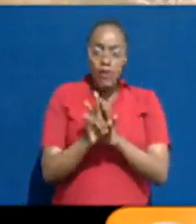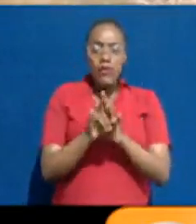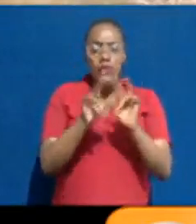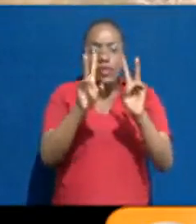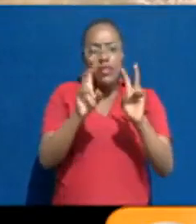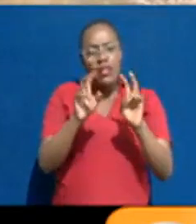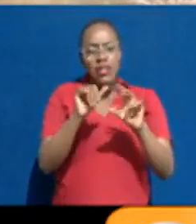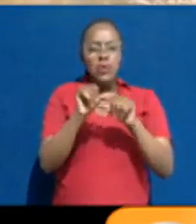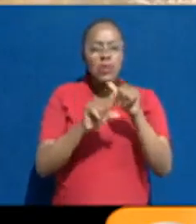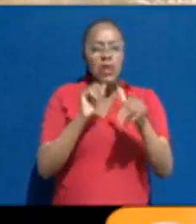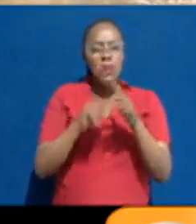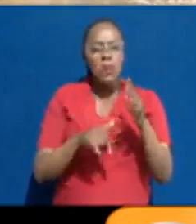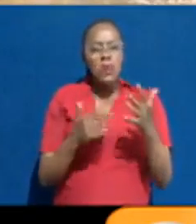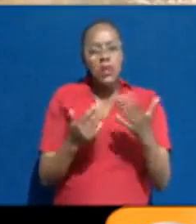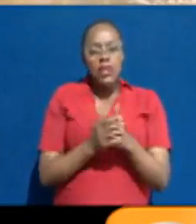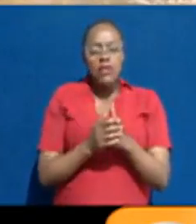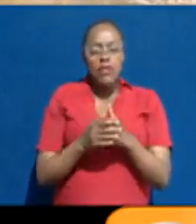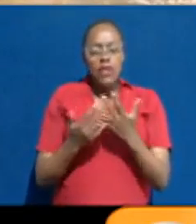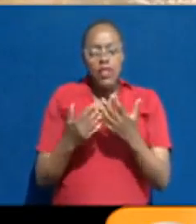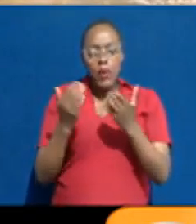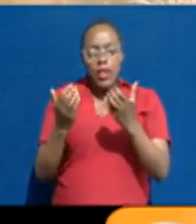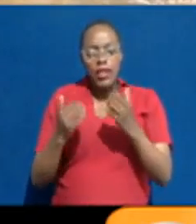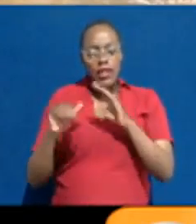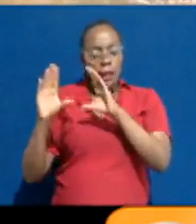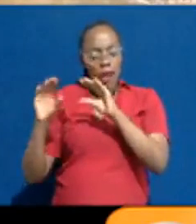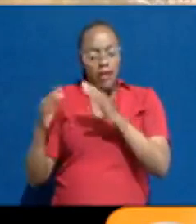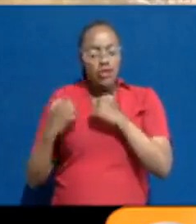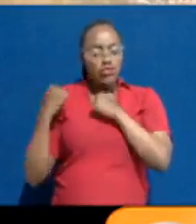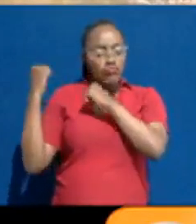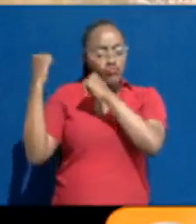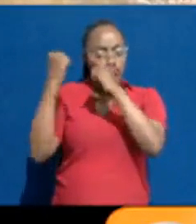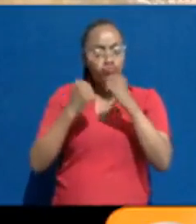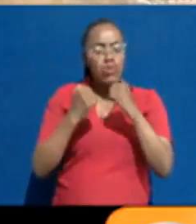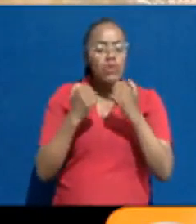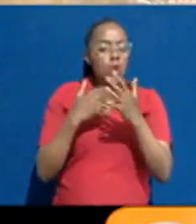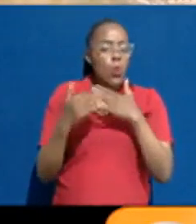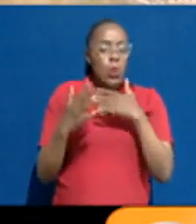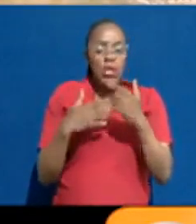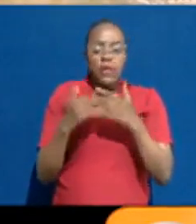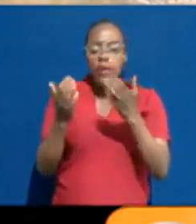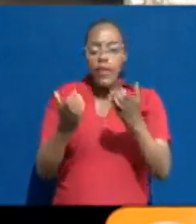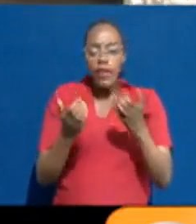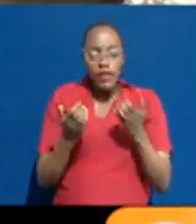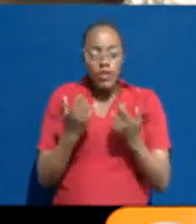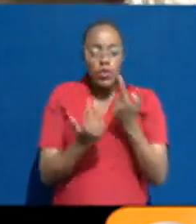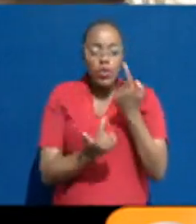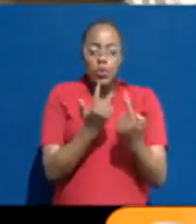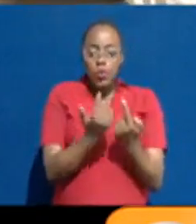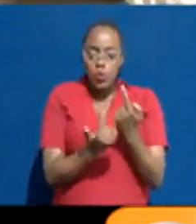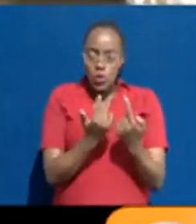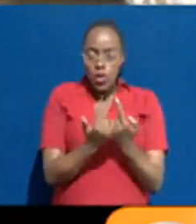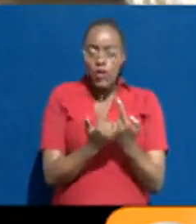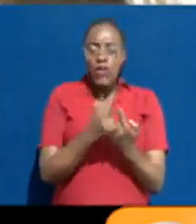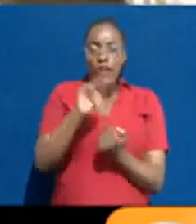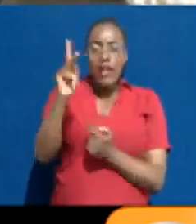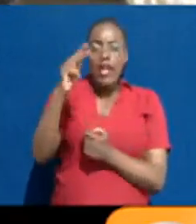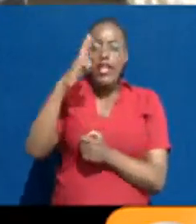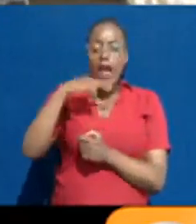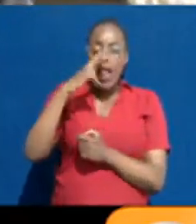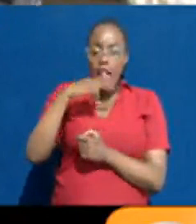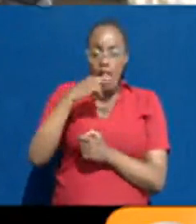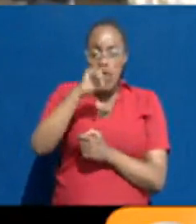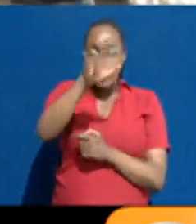things like beddings that they will have to go with, whatever they need to cook with. And this is what Kenya Red Cross is